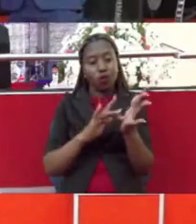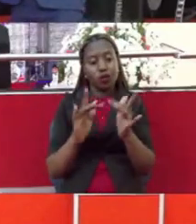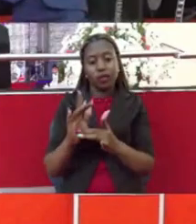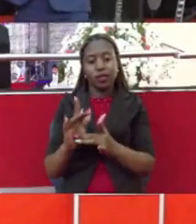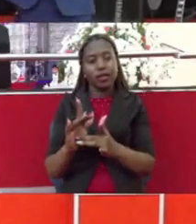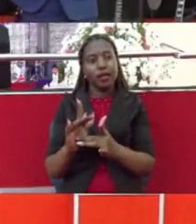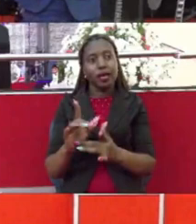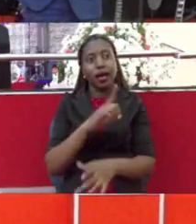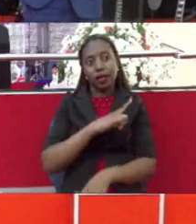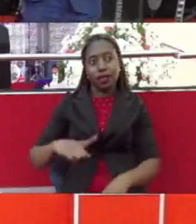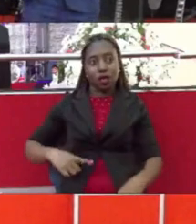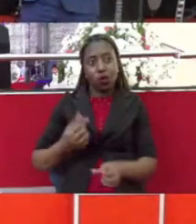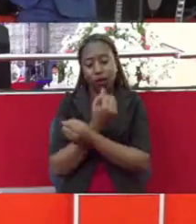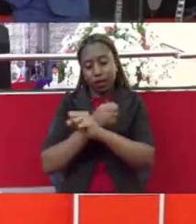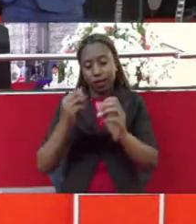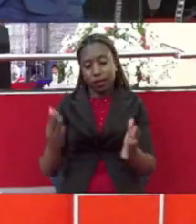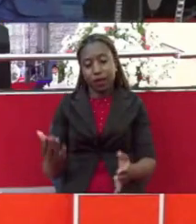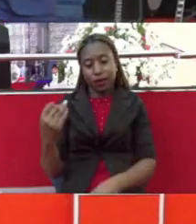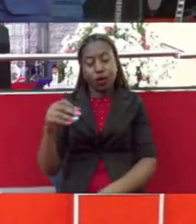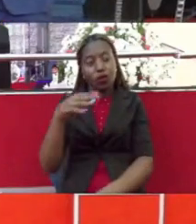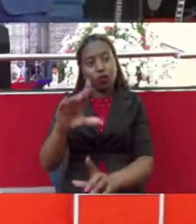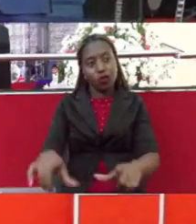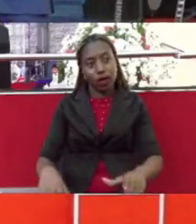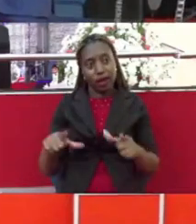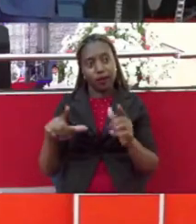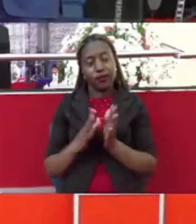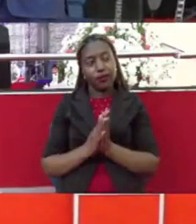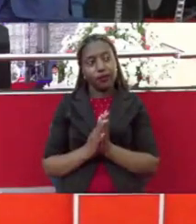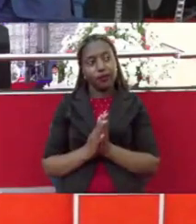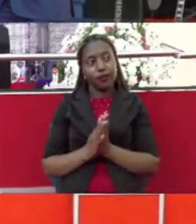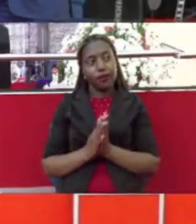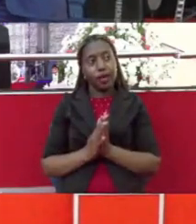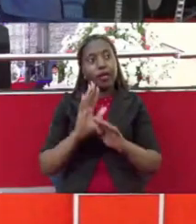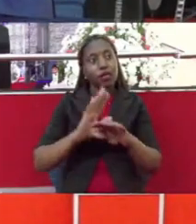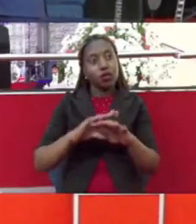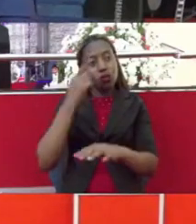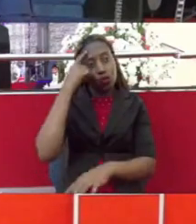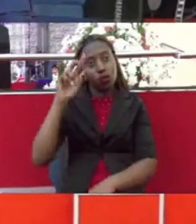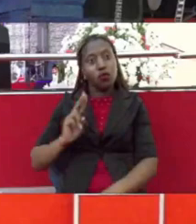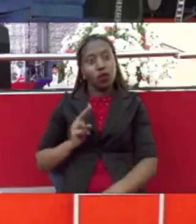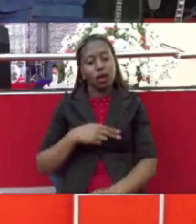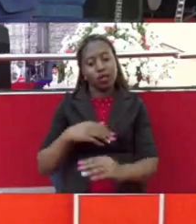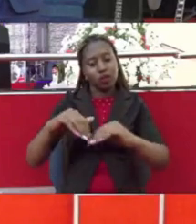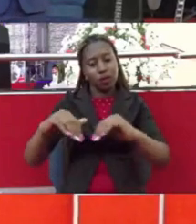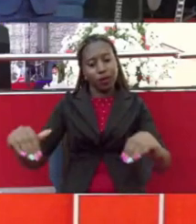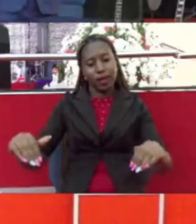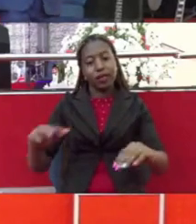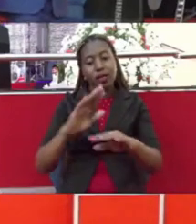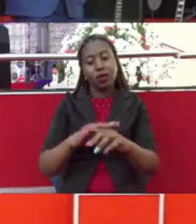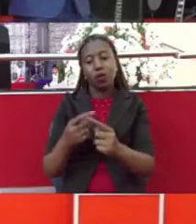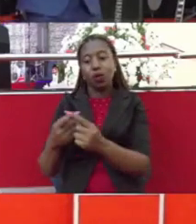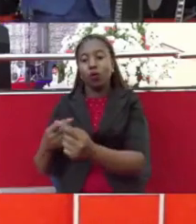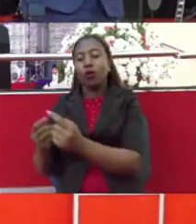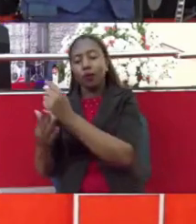your life. Haumjui Bwana, haumjui Yesu kama Bwana na Mwokozi wa maisha yako. It's good for us to separate the good and the bad from our threshed mountains.